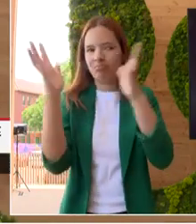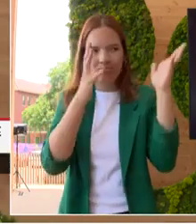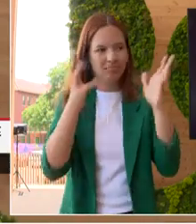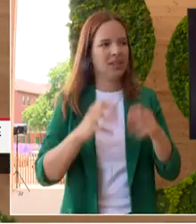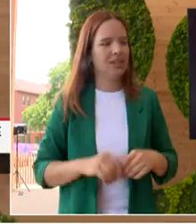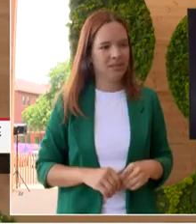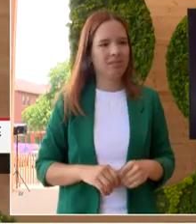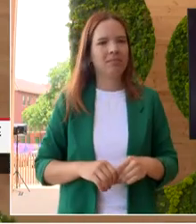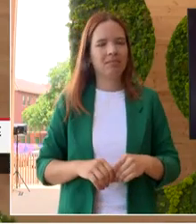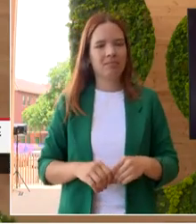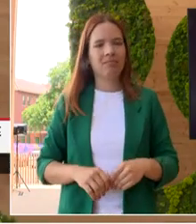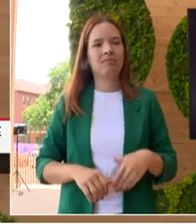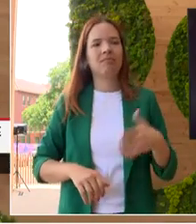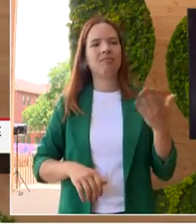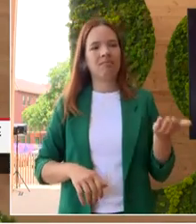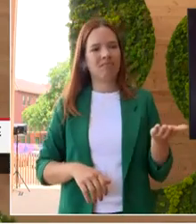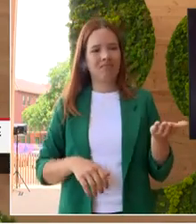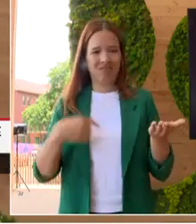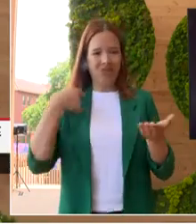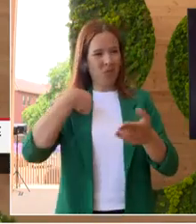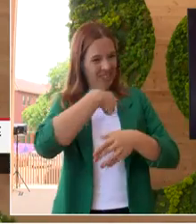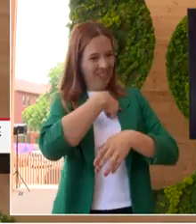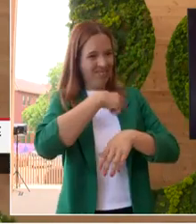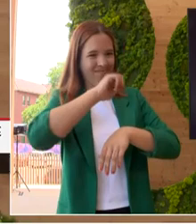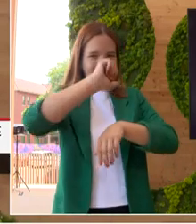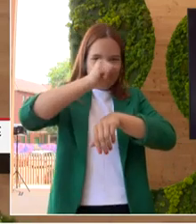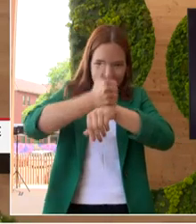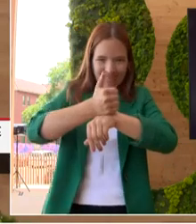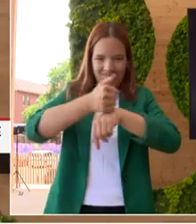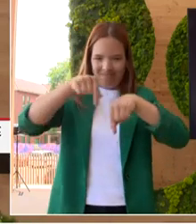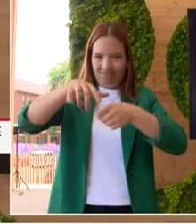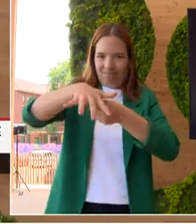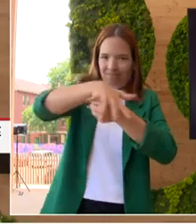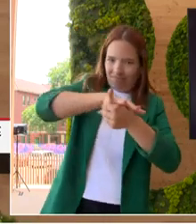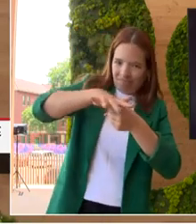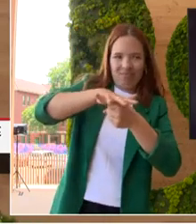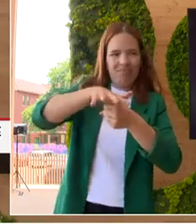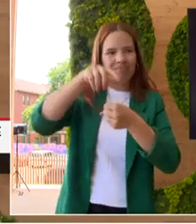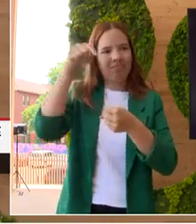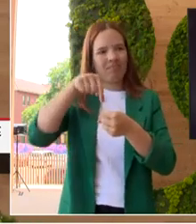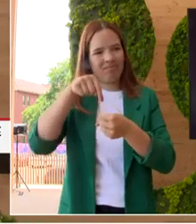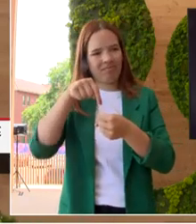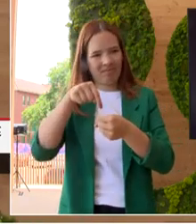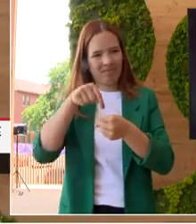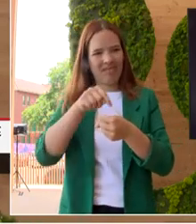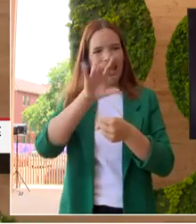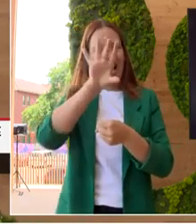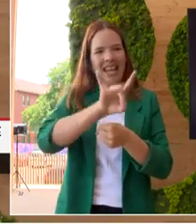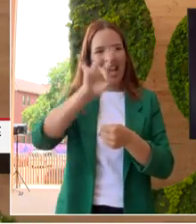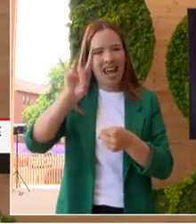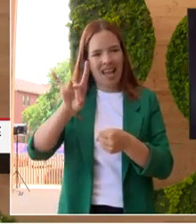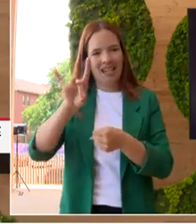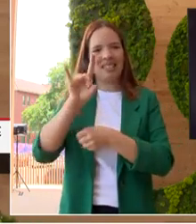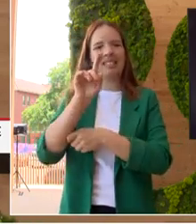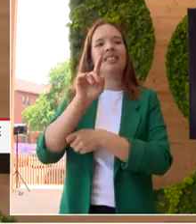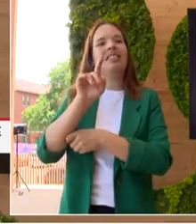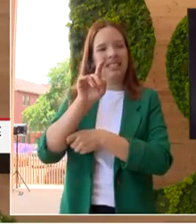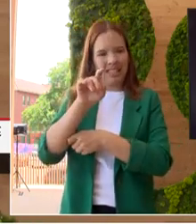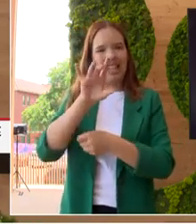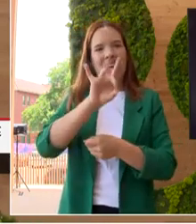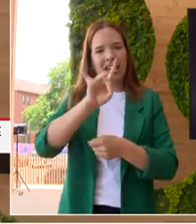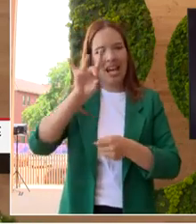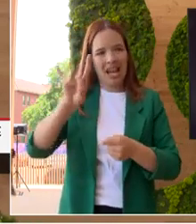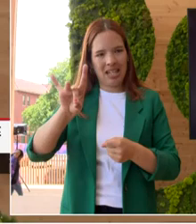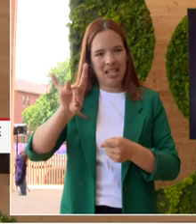We're also creating district towns, 88 for-sale townhomes affordable to people at varying incomes. And